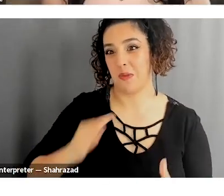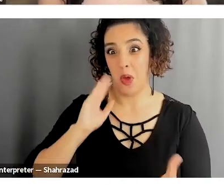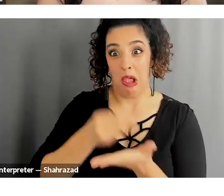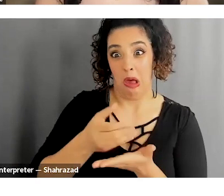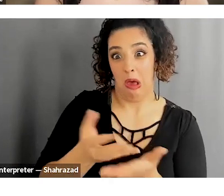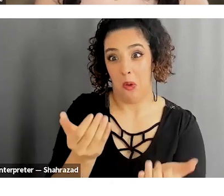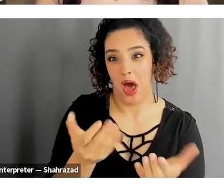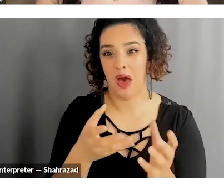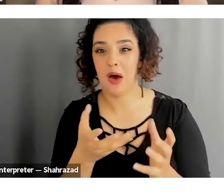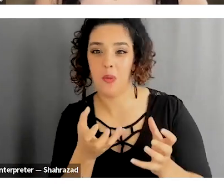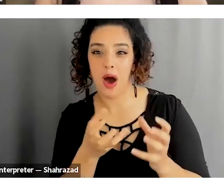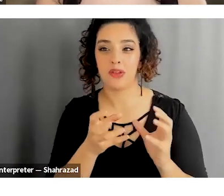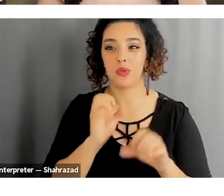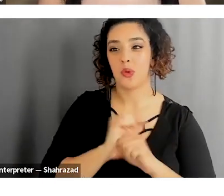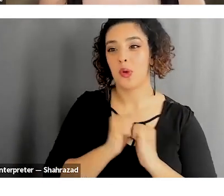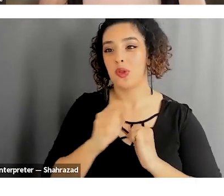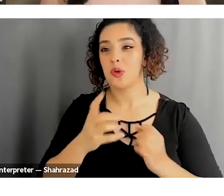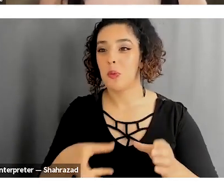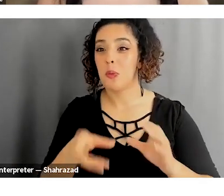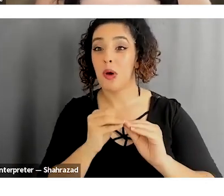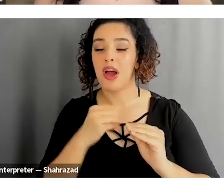collaborators, and I know how